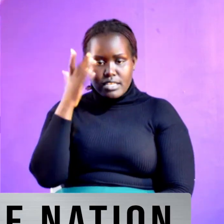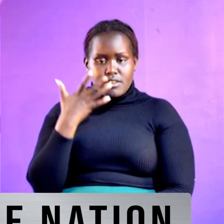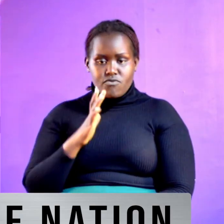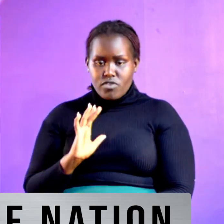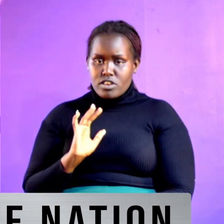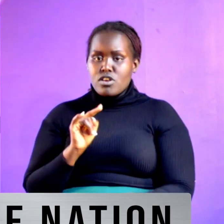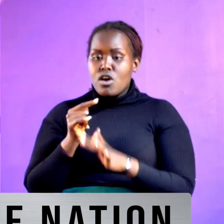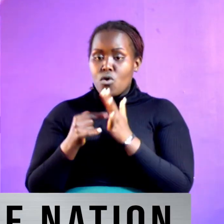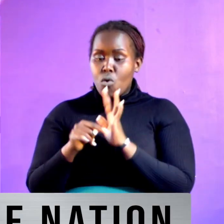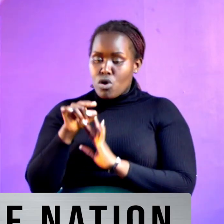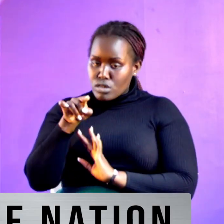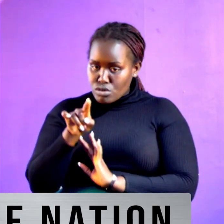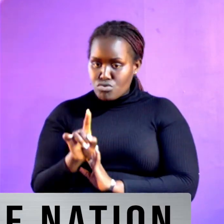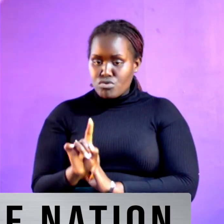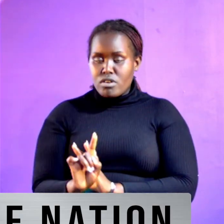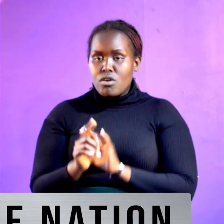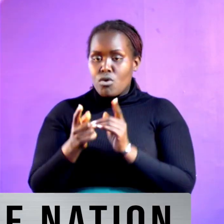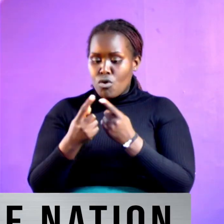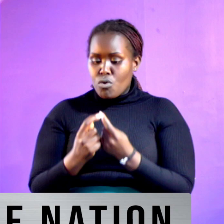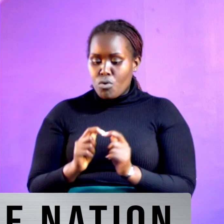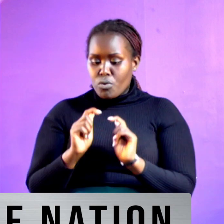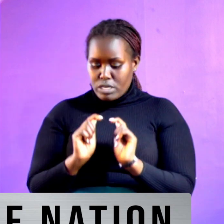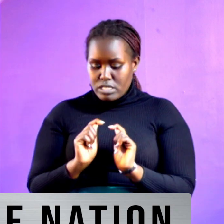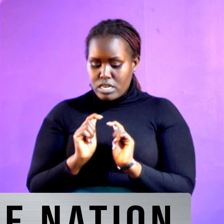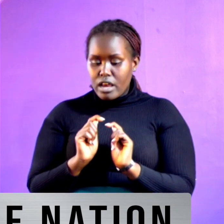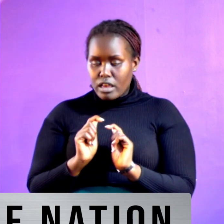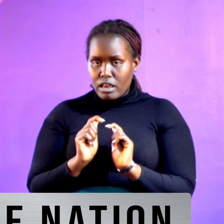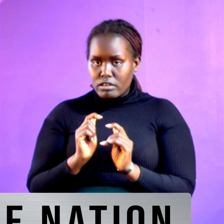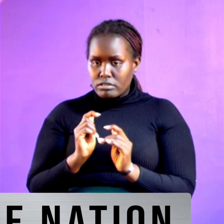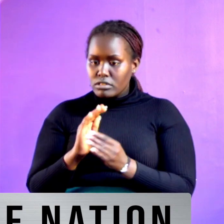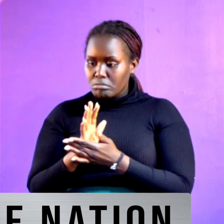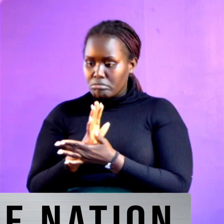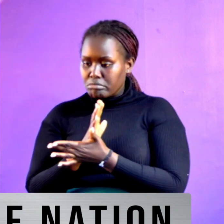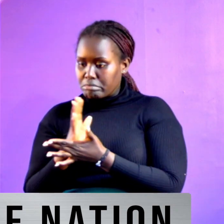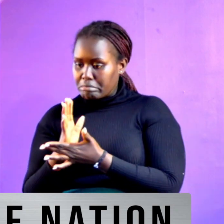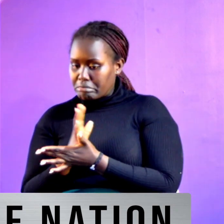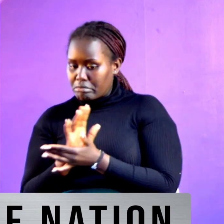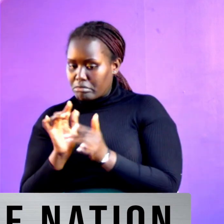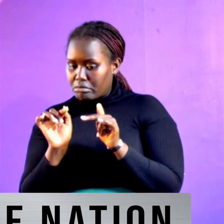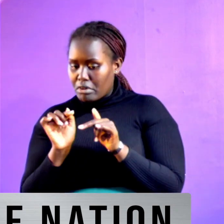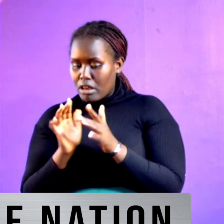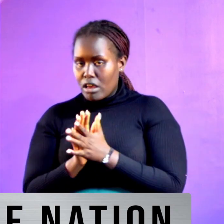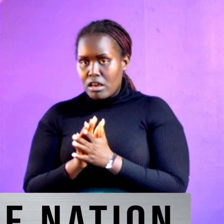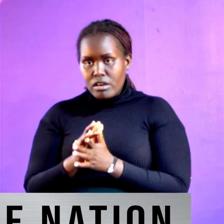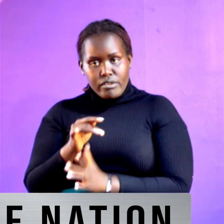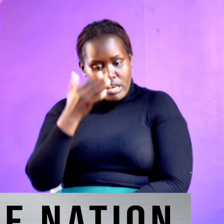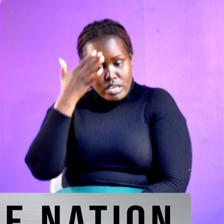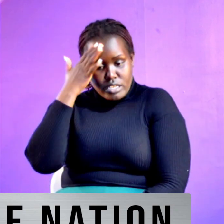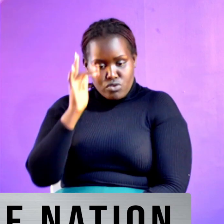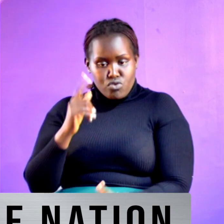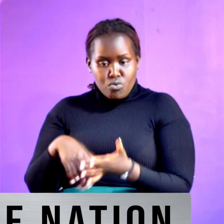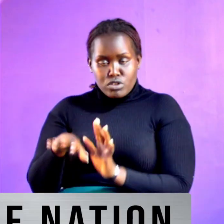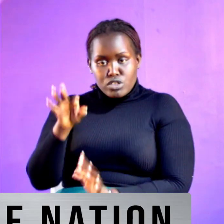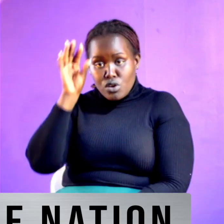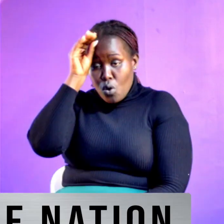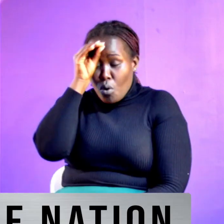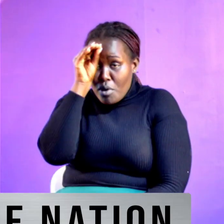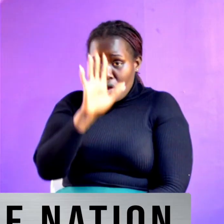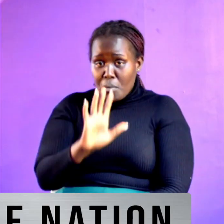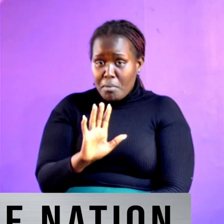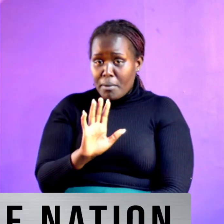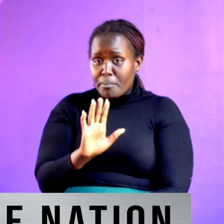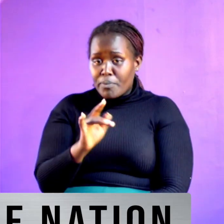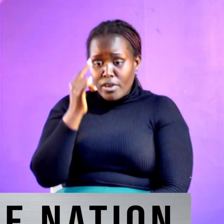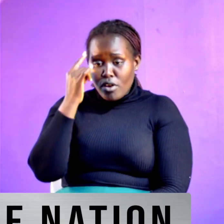your... Let's try and dissect this because I don't know what your opinion would be. By the way,